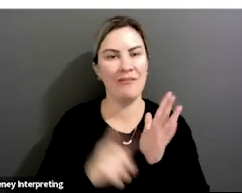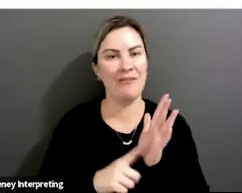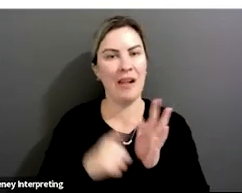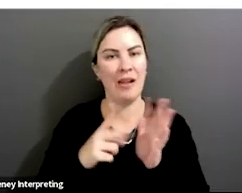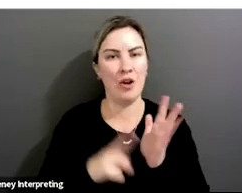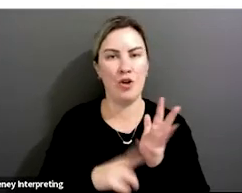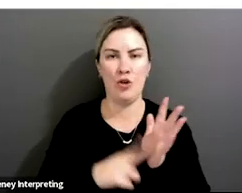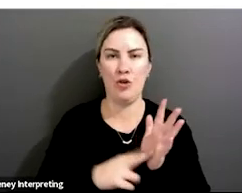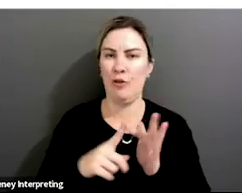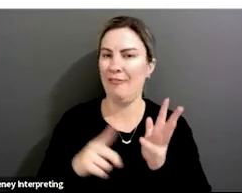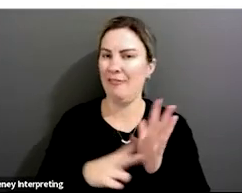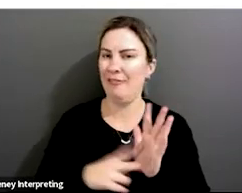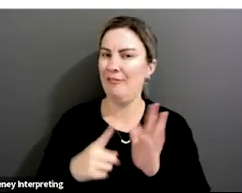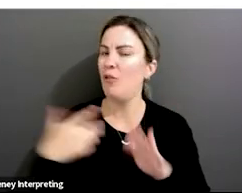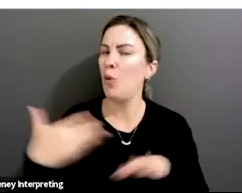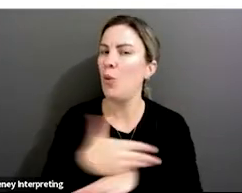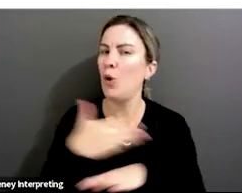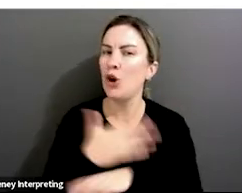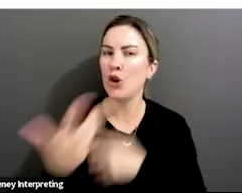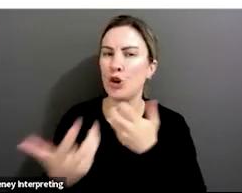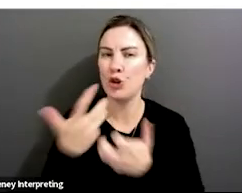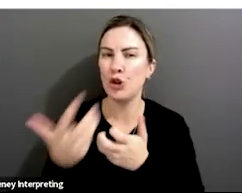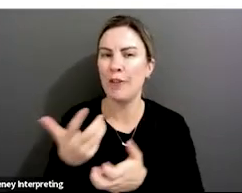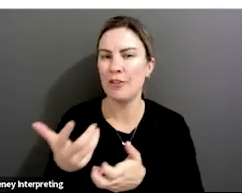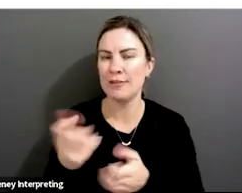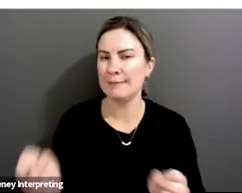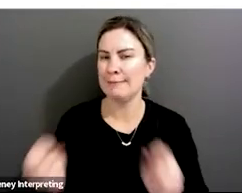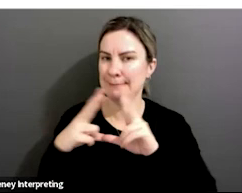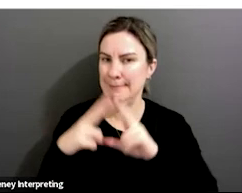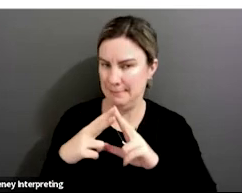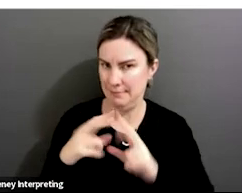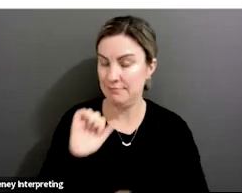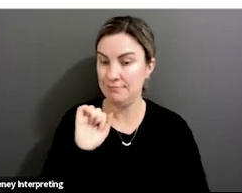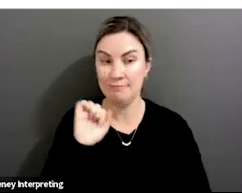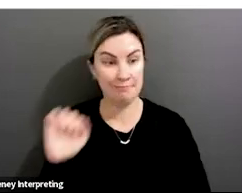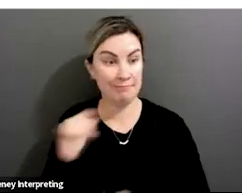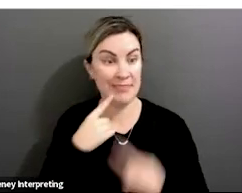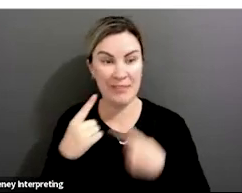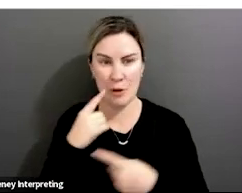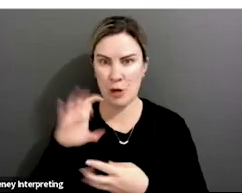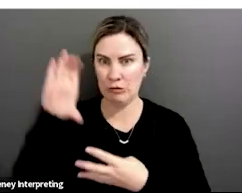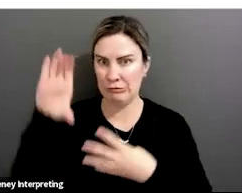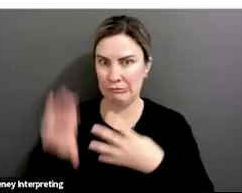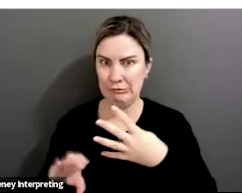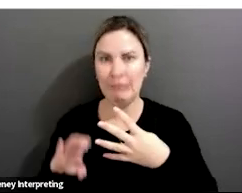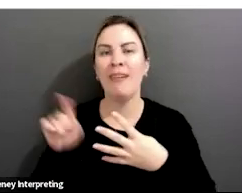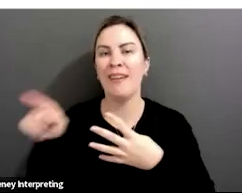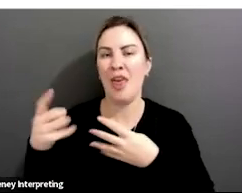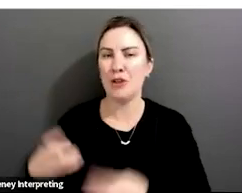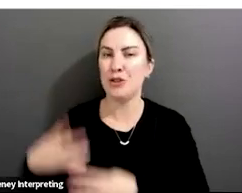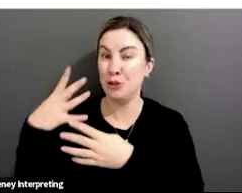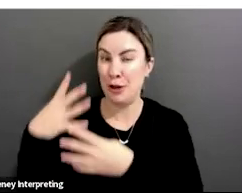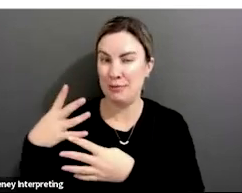at the University of Sydney. Some information about Michelle will appear in the chat, but to save a little bit of time, we'll go